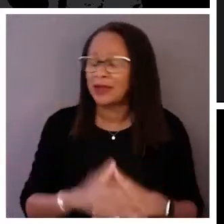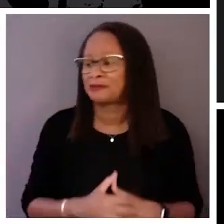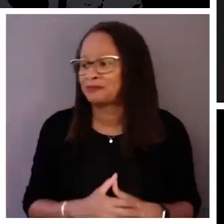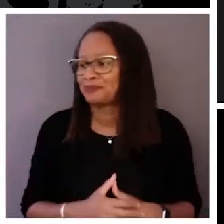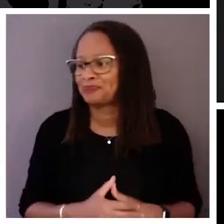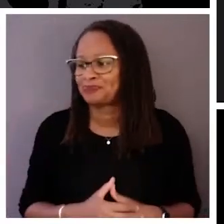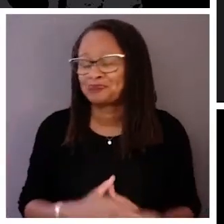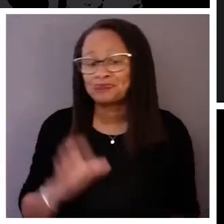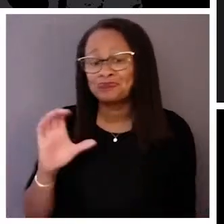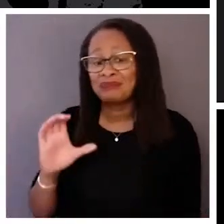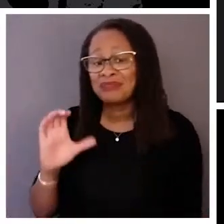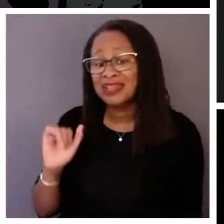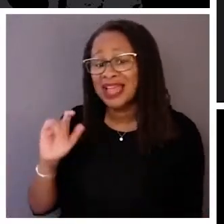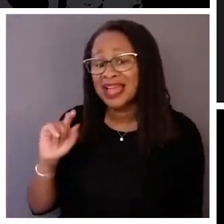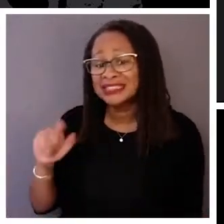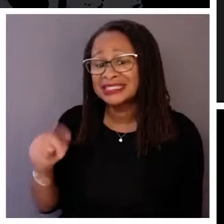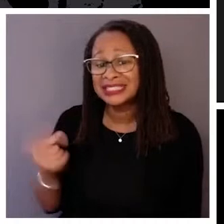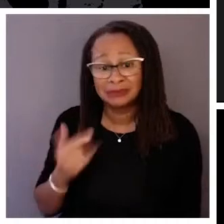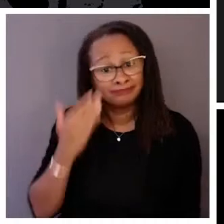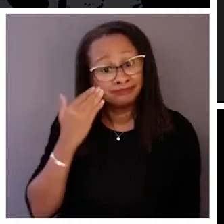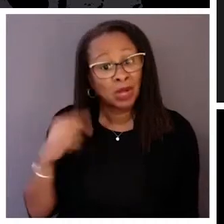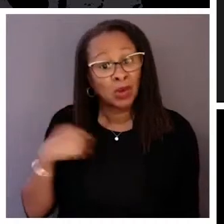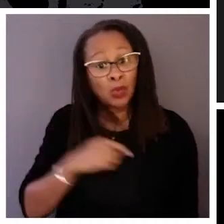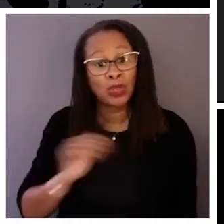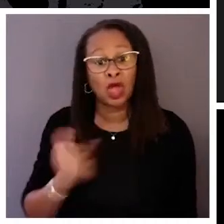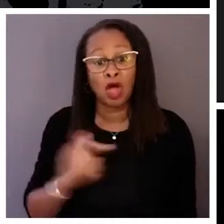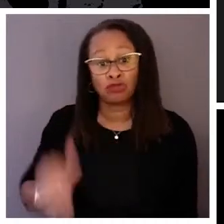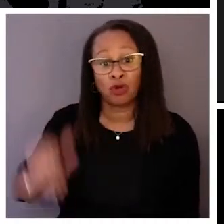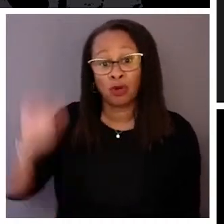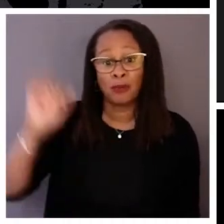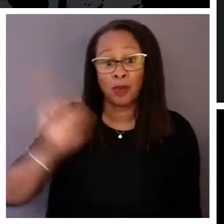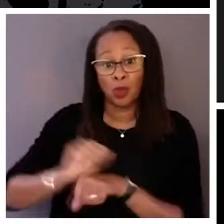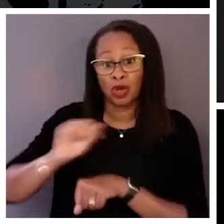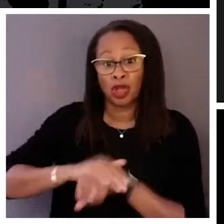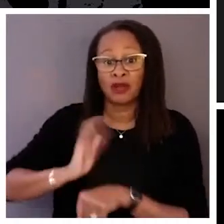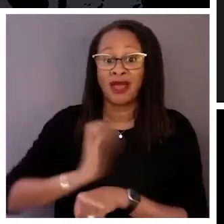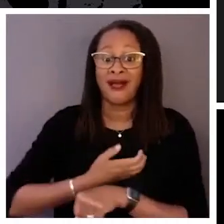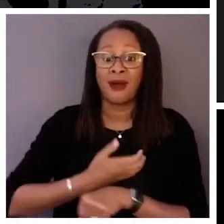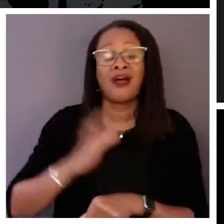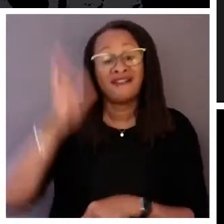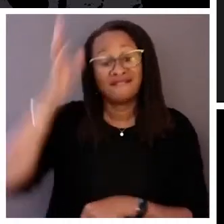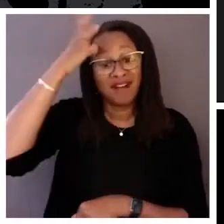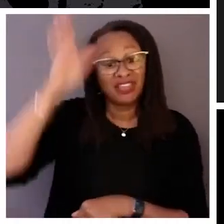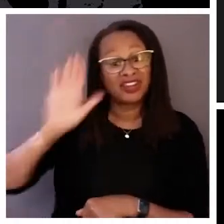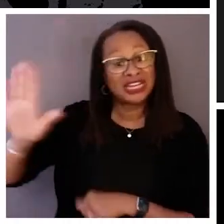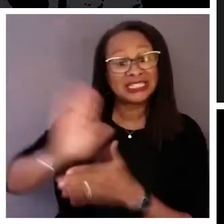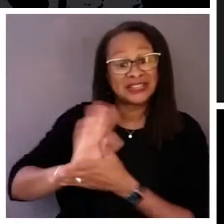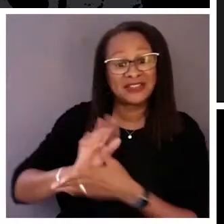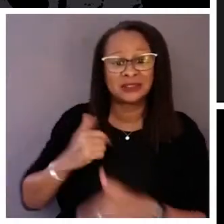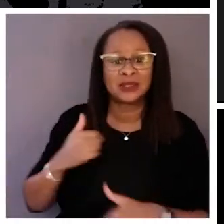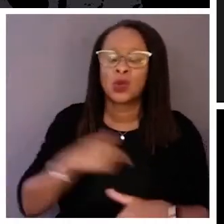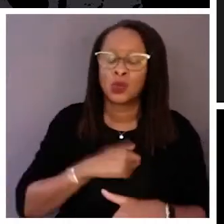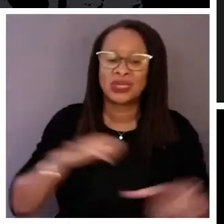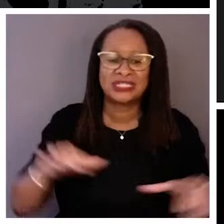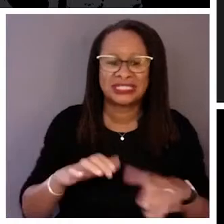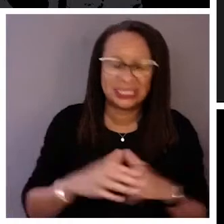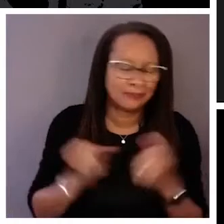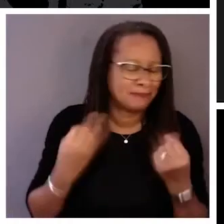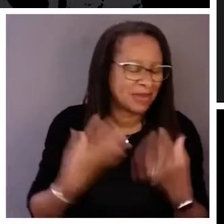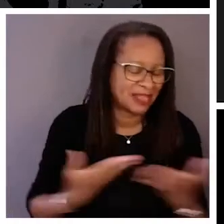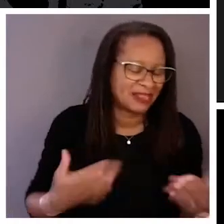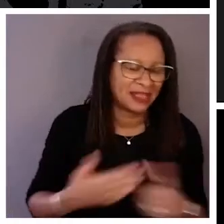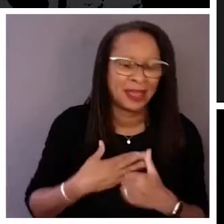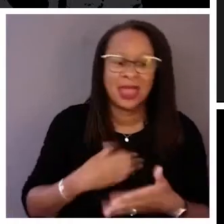Well, you know, we all grew up working on our father's films, and we all did many things. I was a